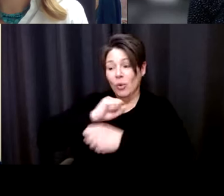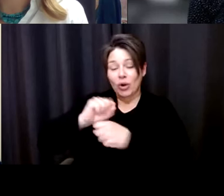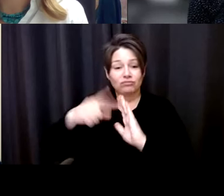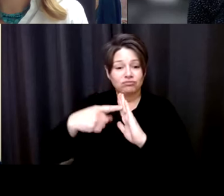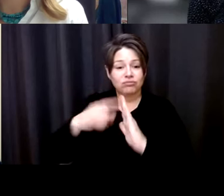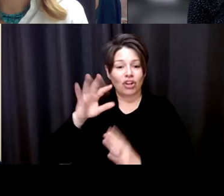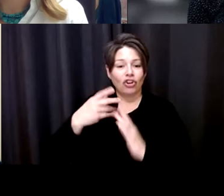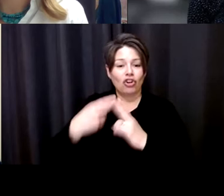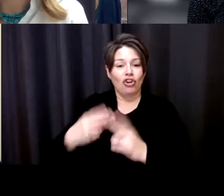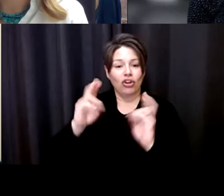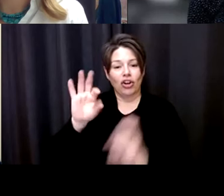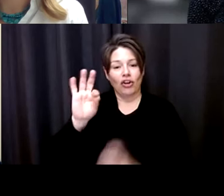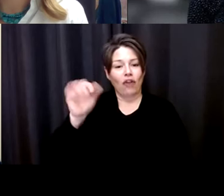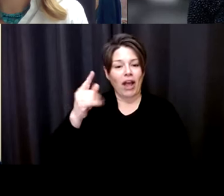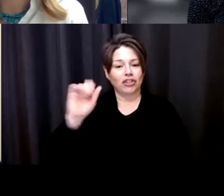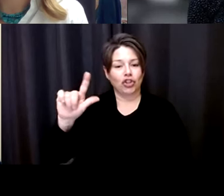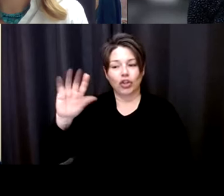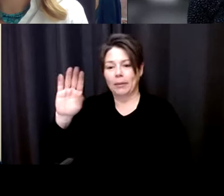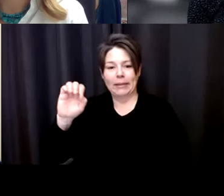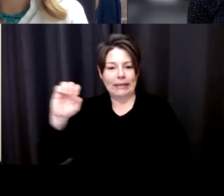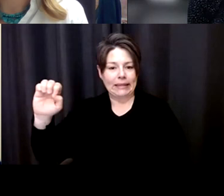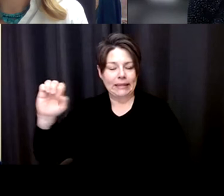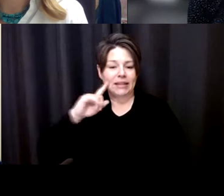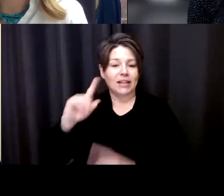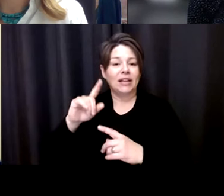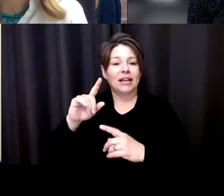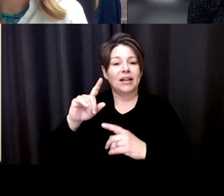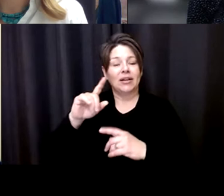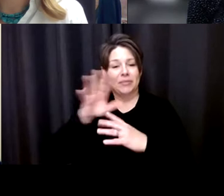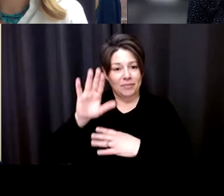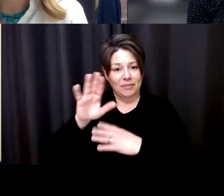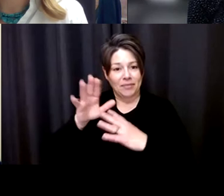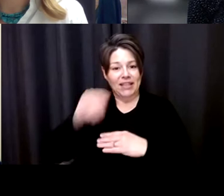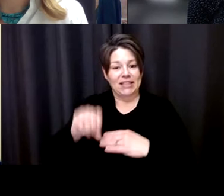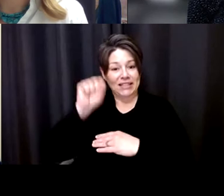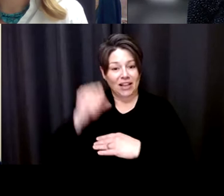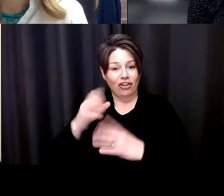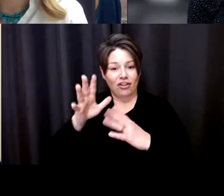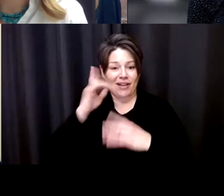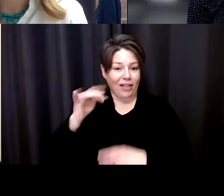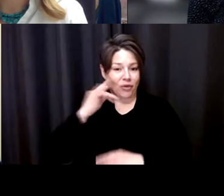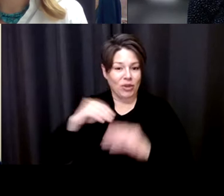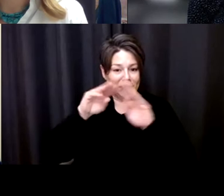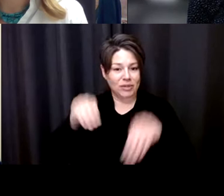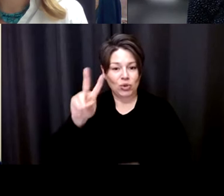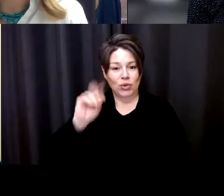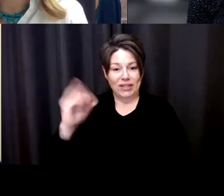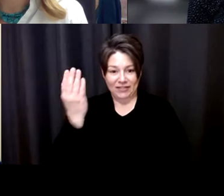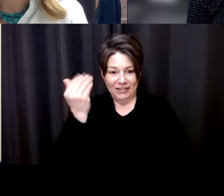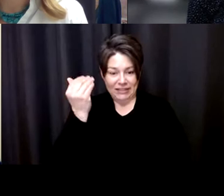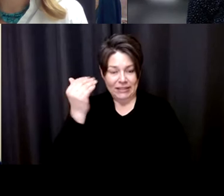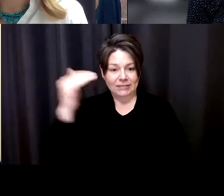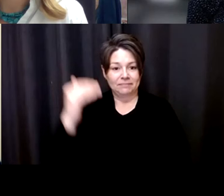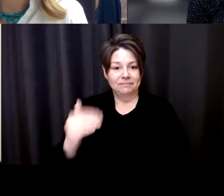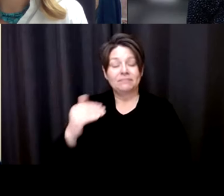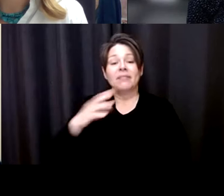Bee, first exhibited at the Museum of Art and History in Southern California in 2015,